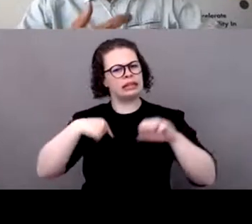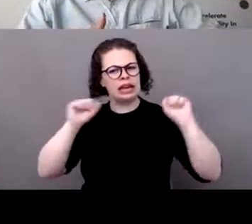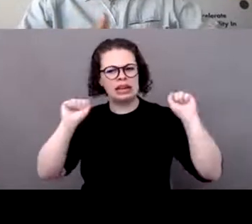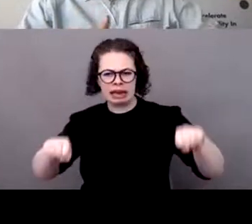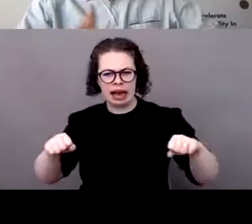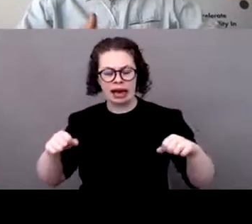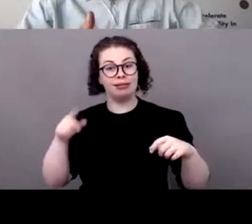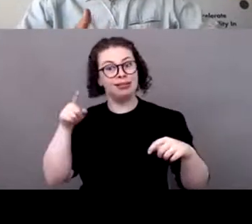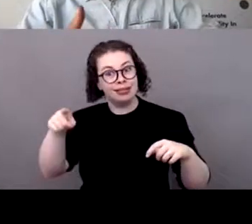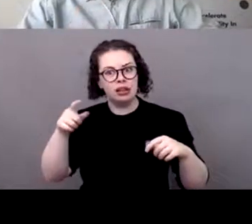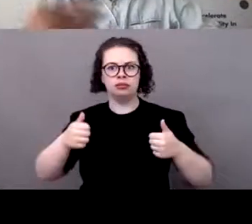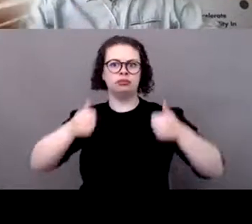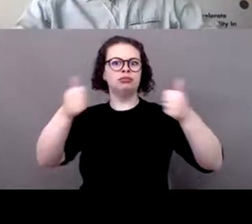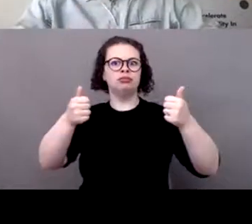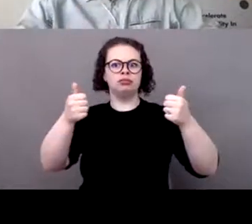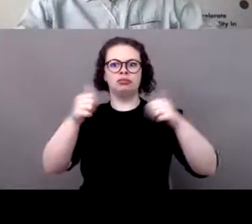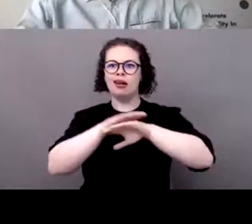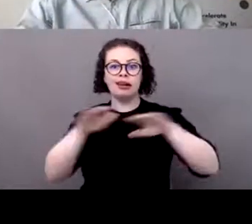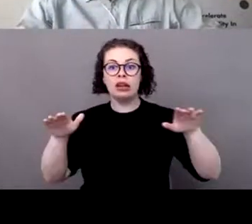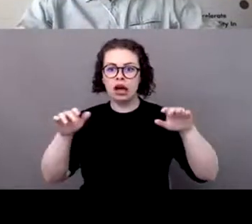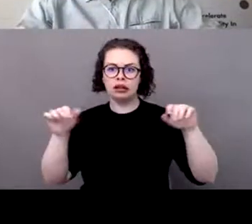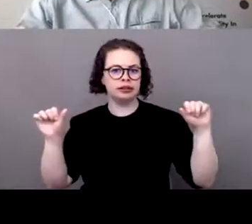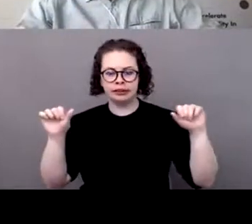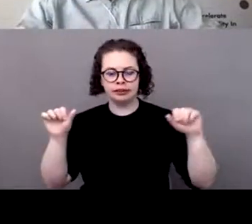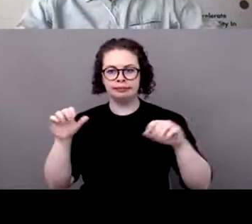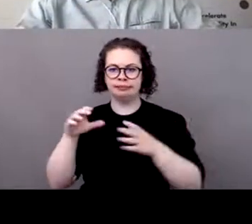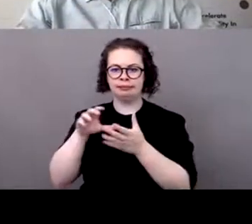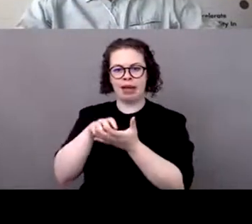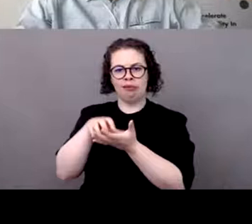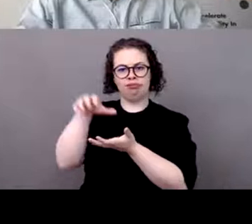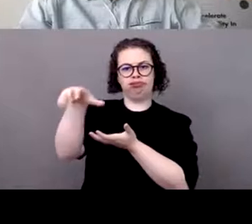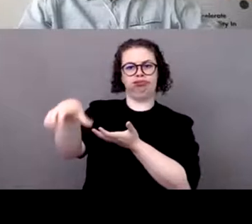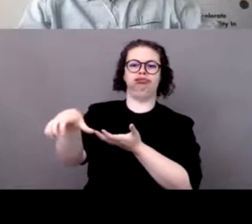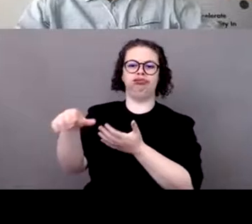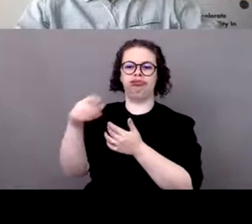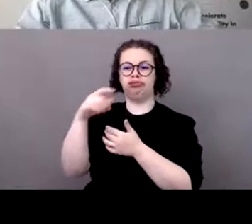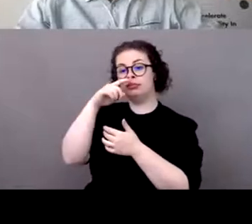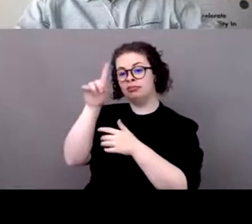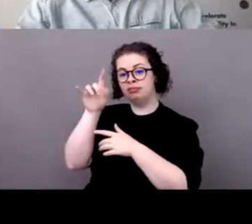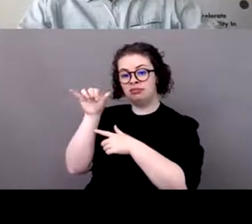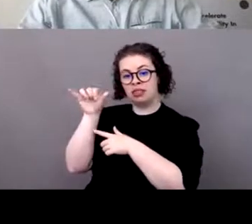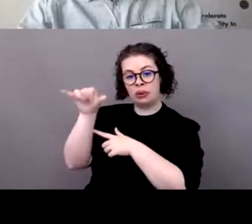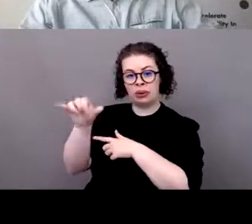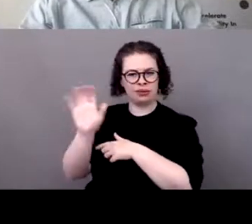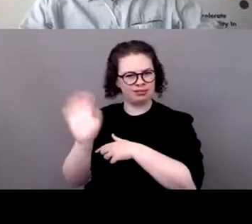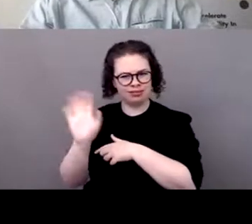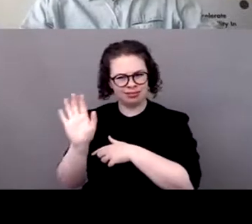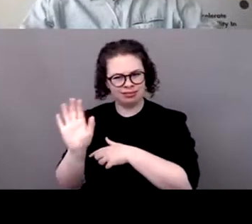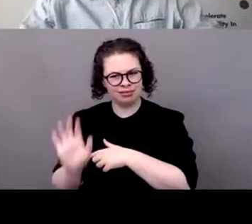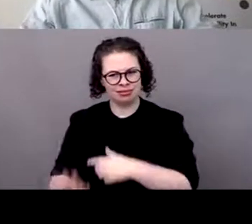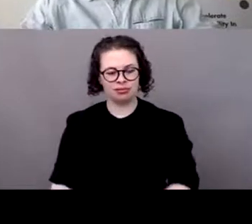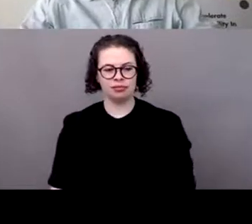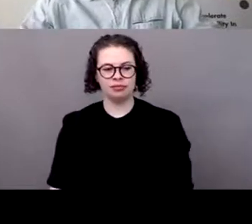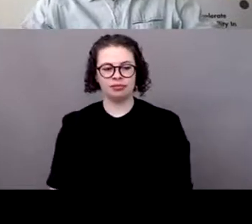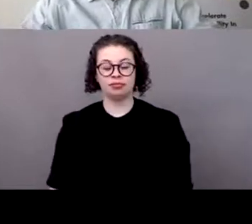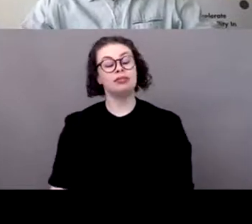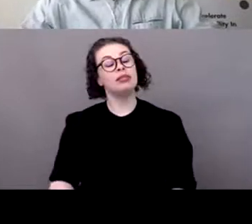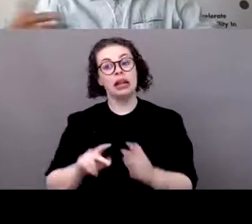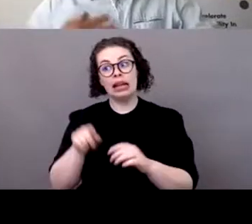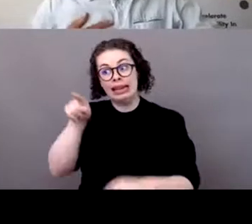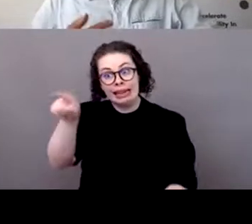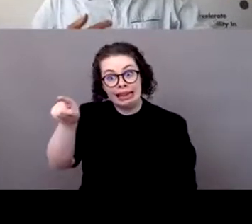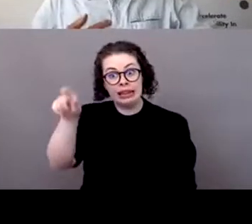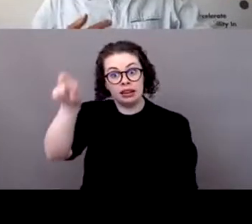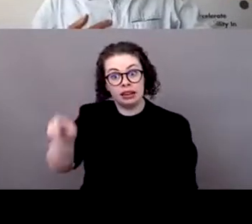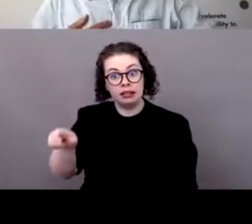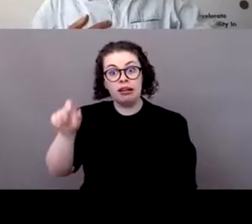things. Someone like him can walk up to a sponsor who might be kind of playing a big role in it. If